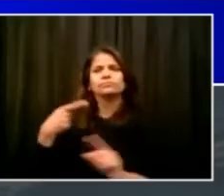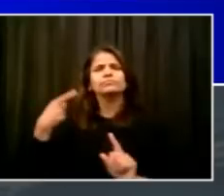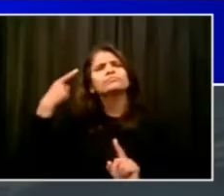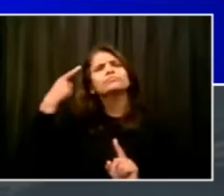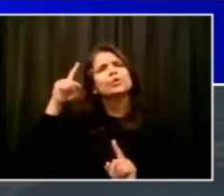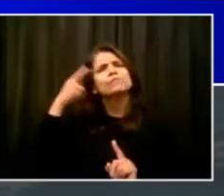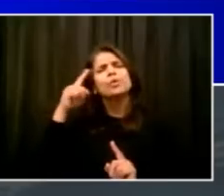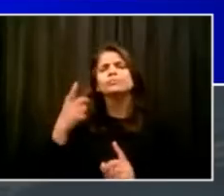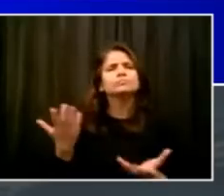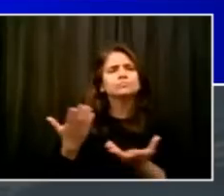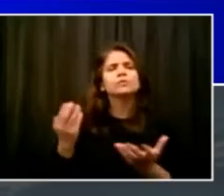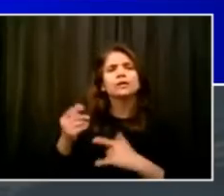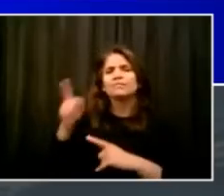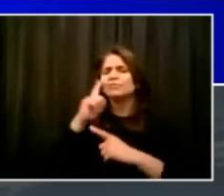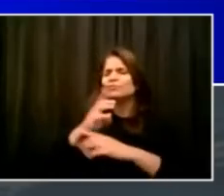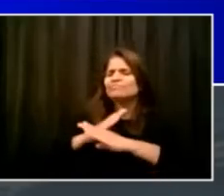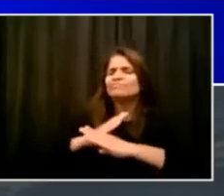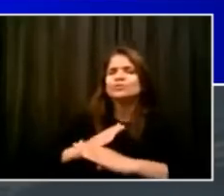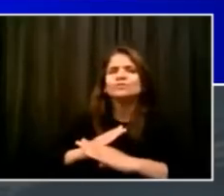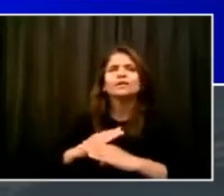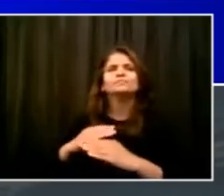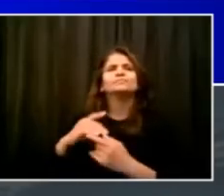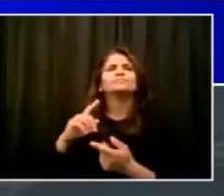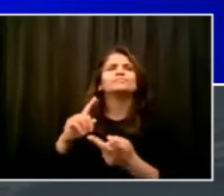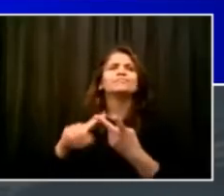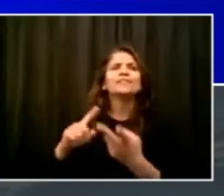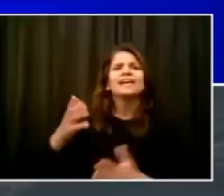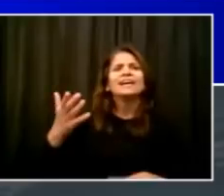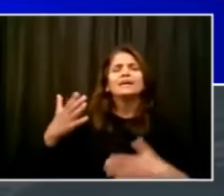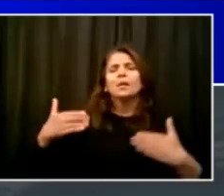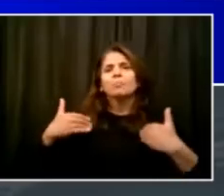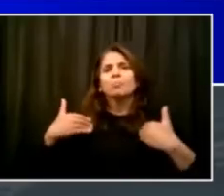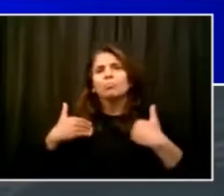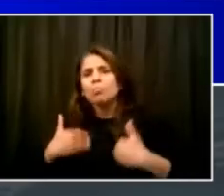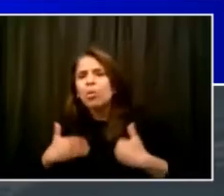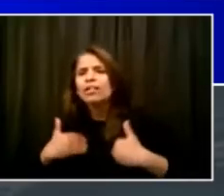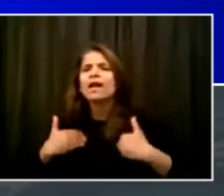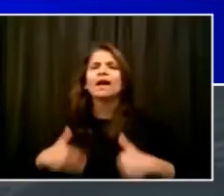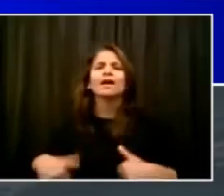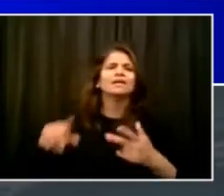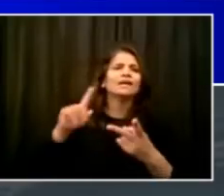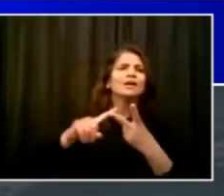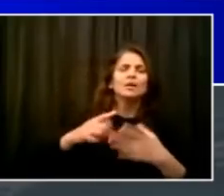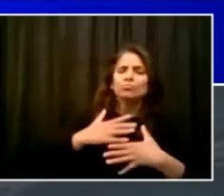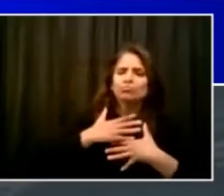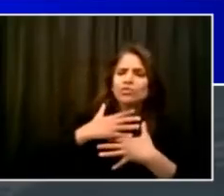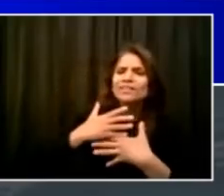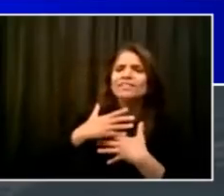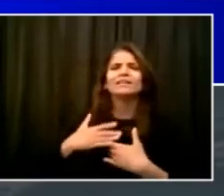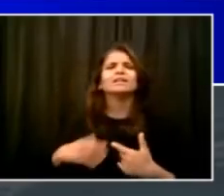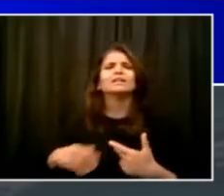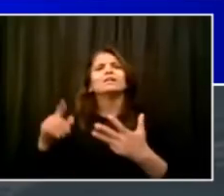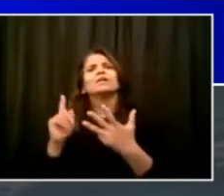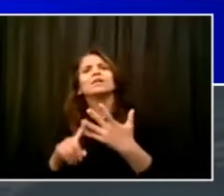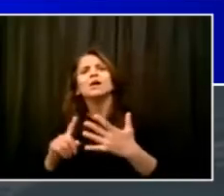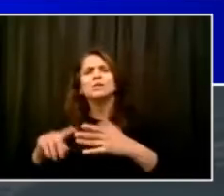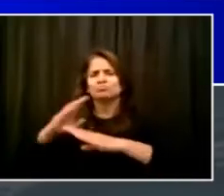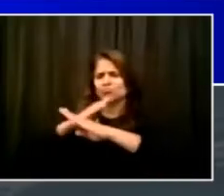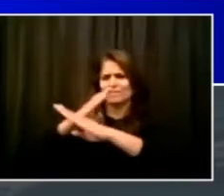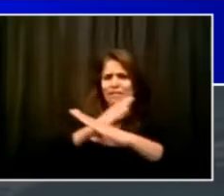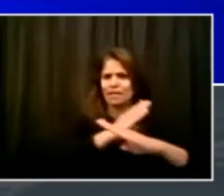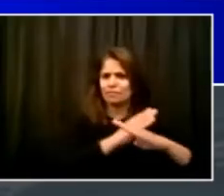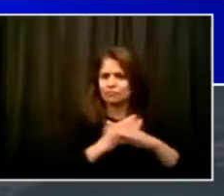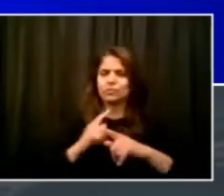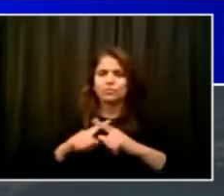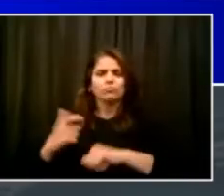pneumonia, that is important anytime. We never want to see any one of our children